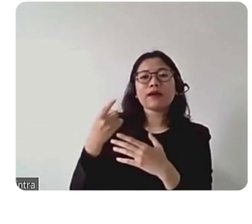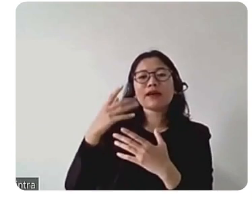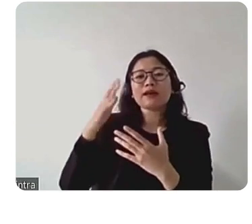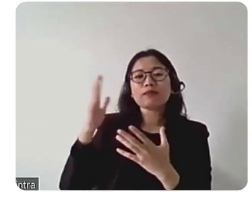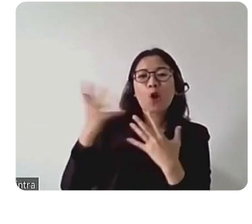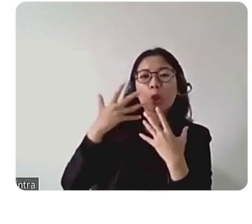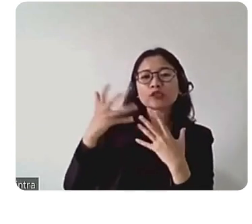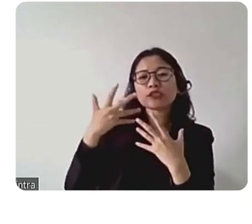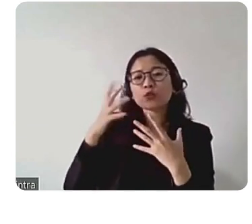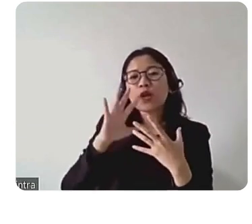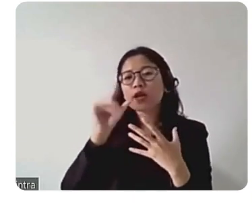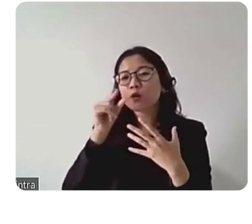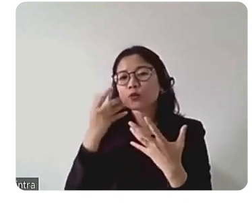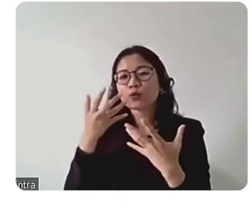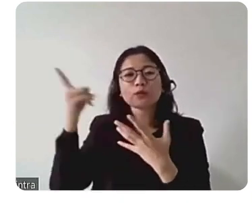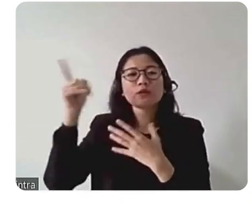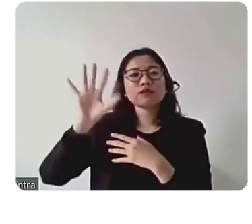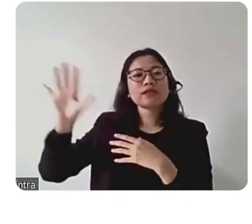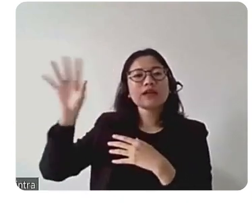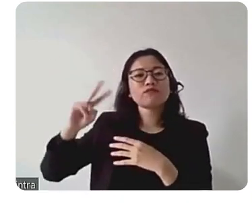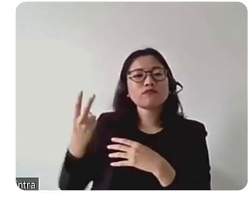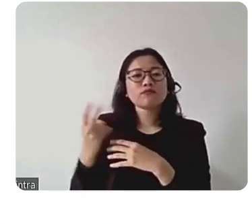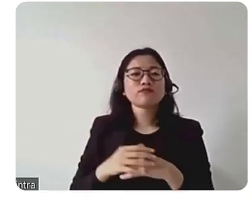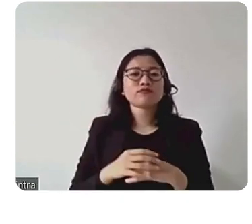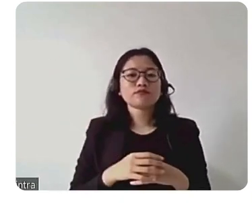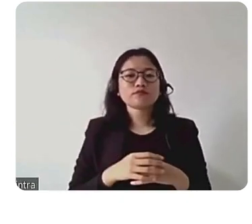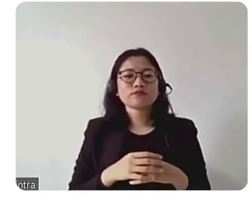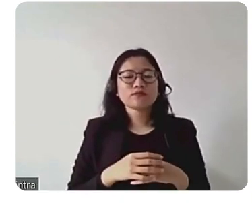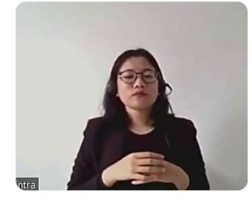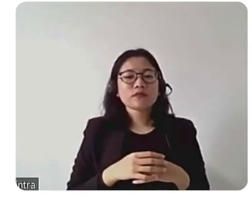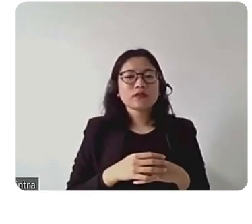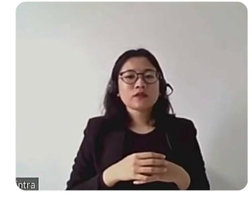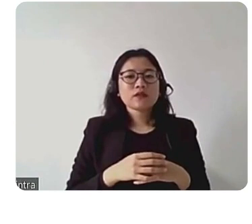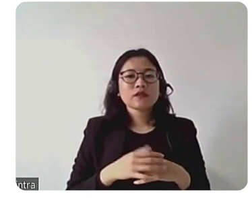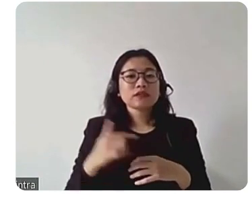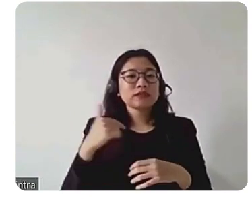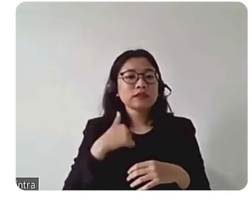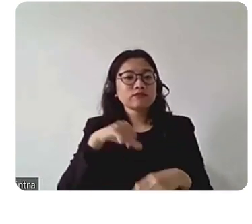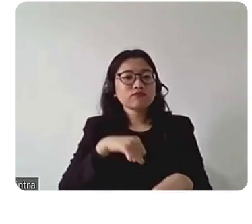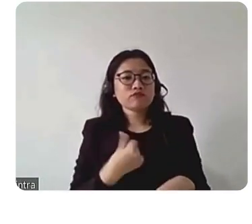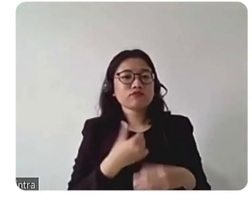Health. It is an honor for us to be the host of this important event.